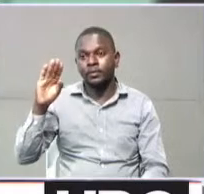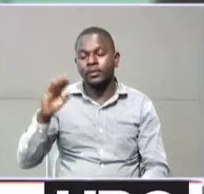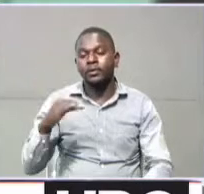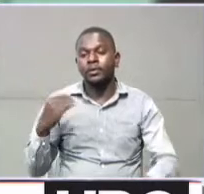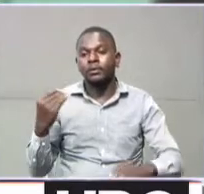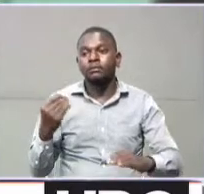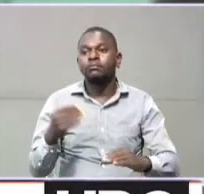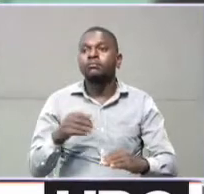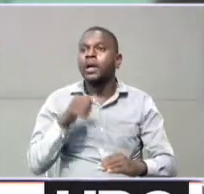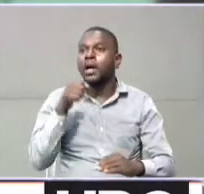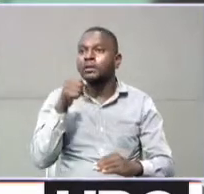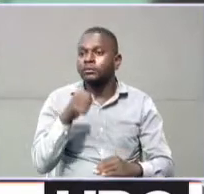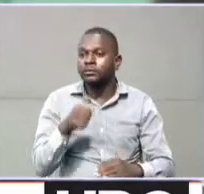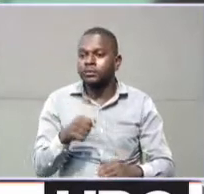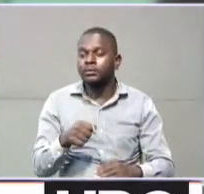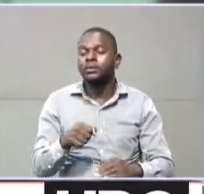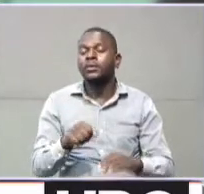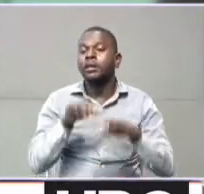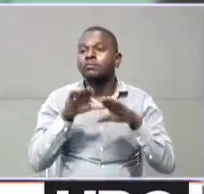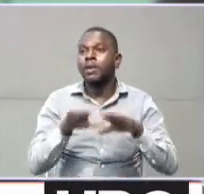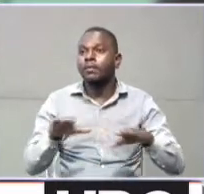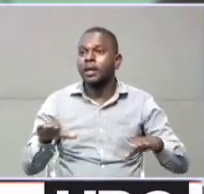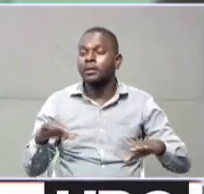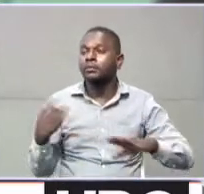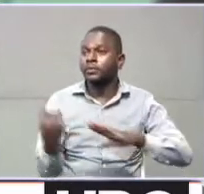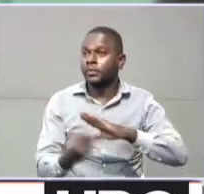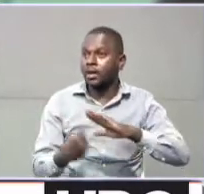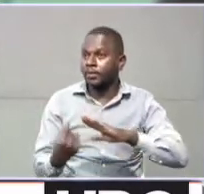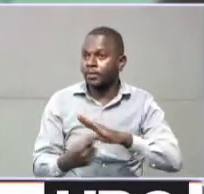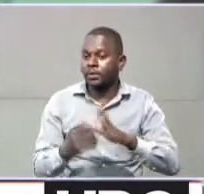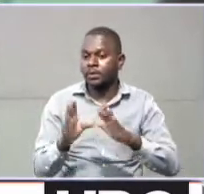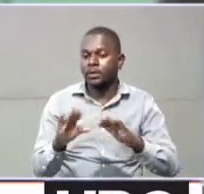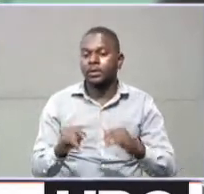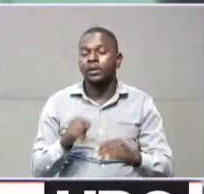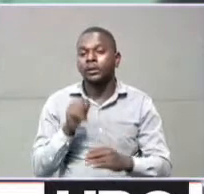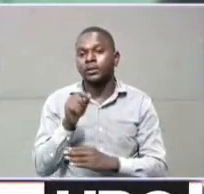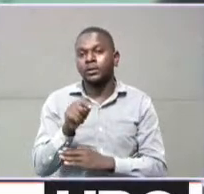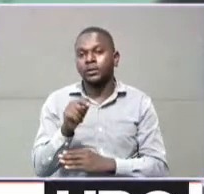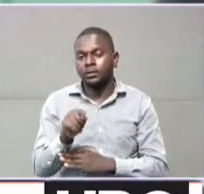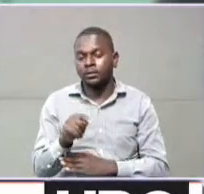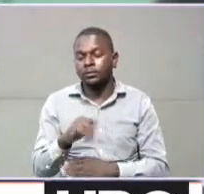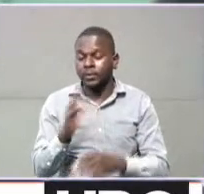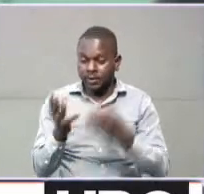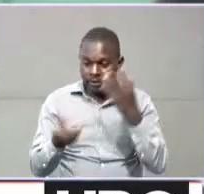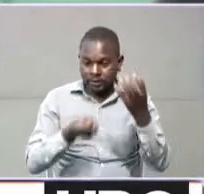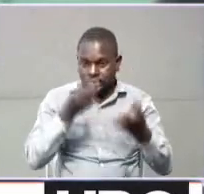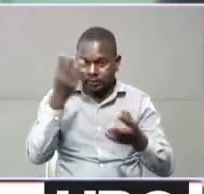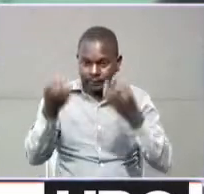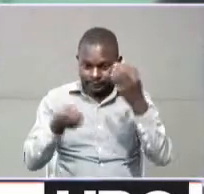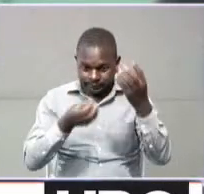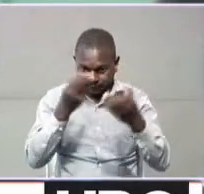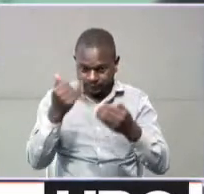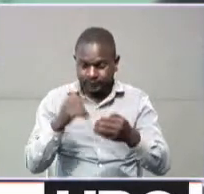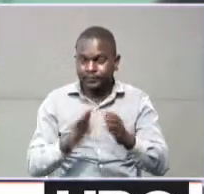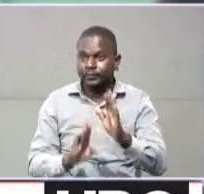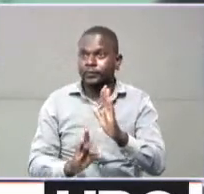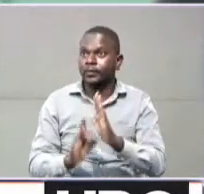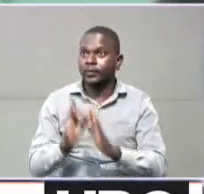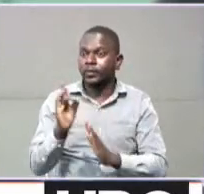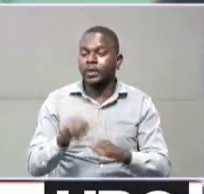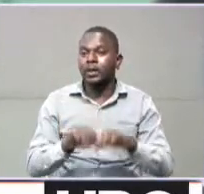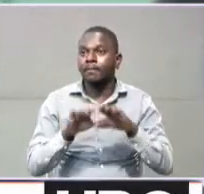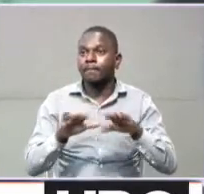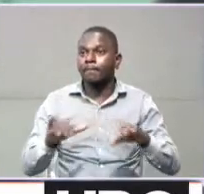steel of the state of the markets and has taken initiative to develop them